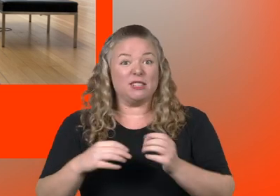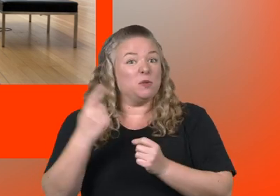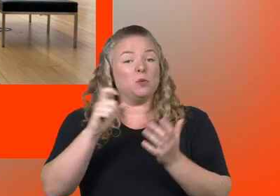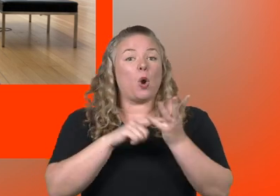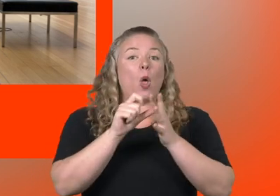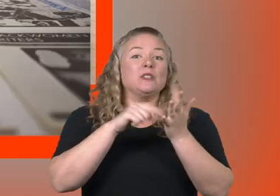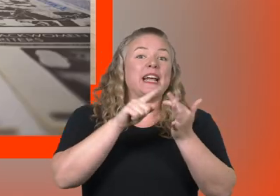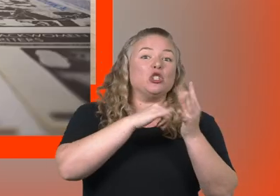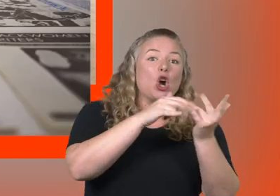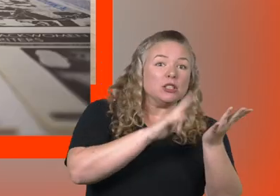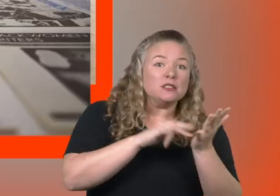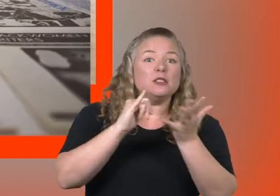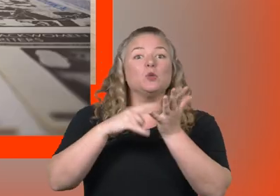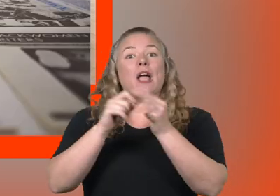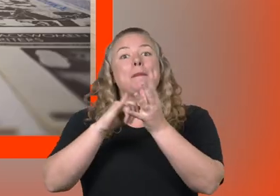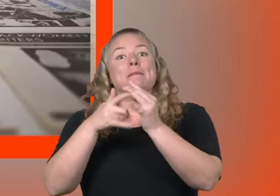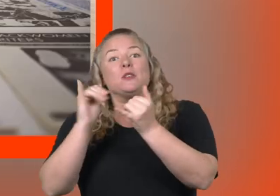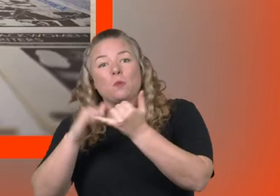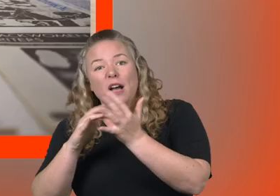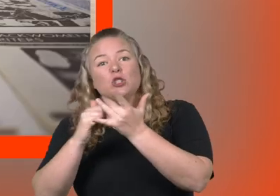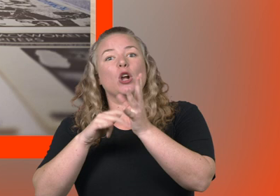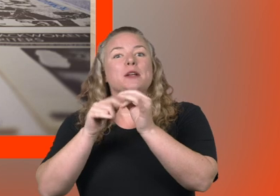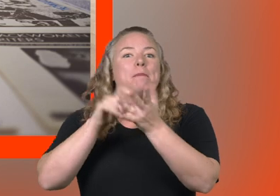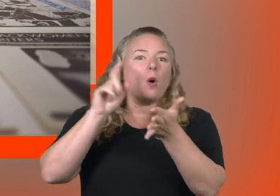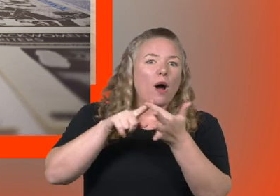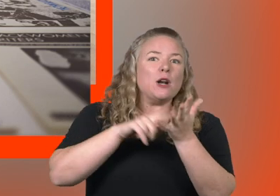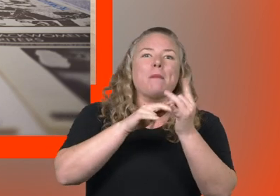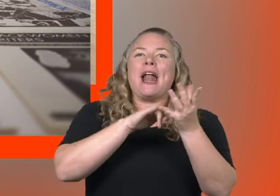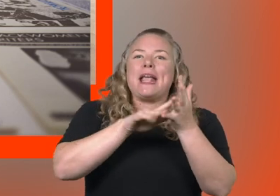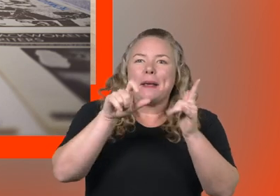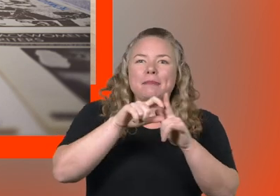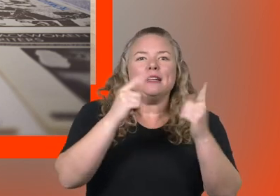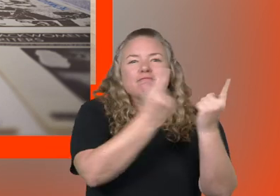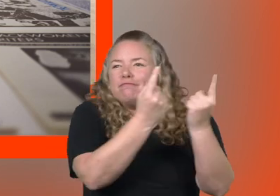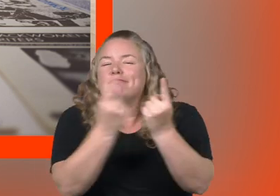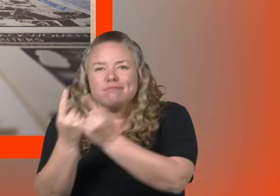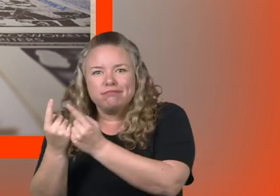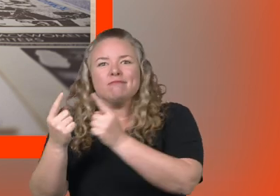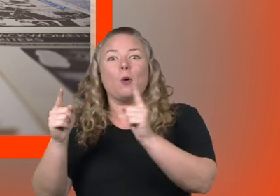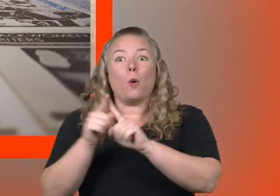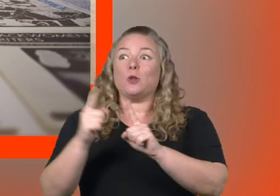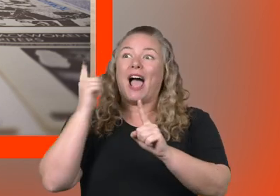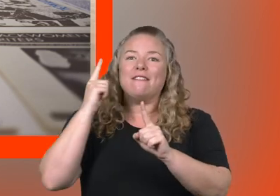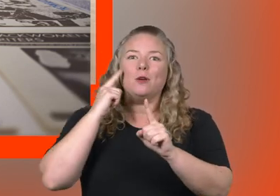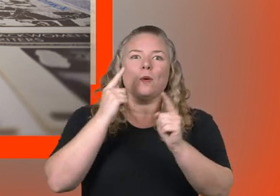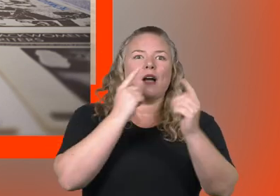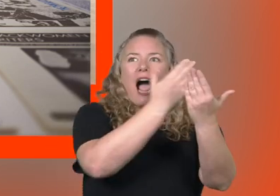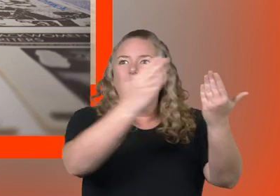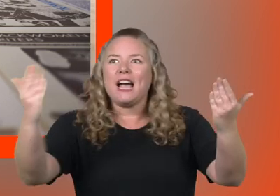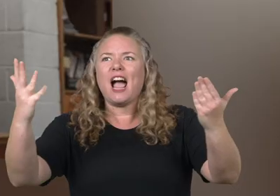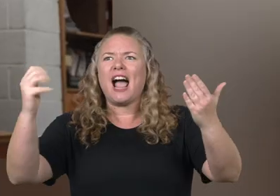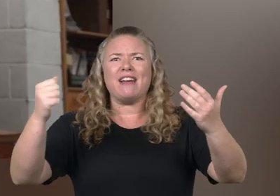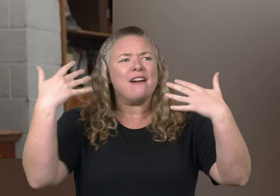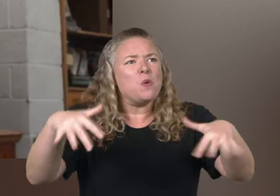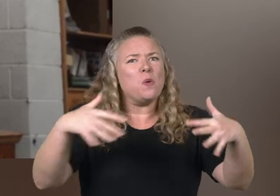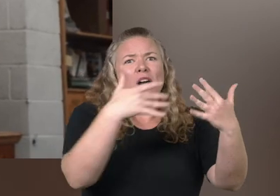Biswas, Sonia Boué, Labena Himid, and others, and as well as a